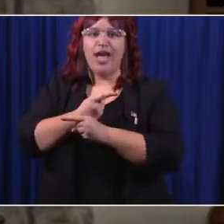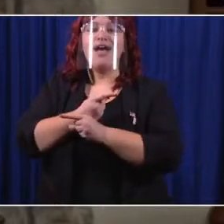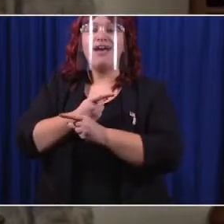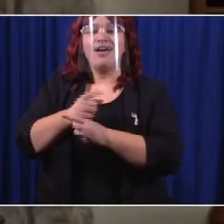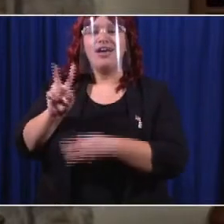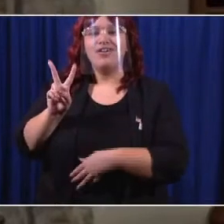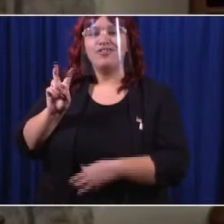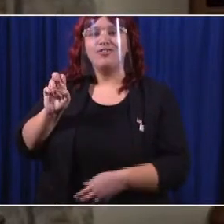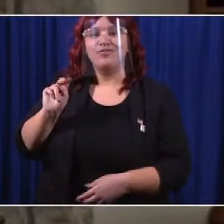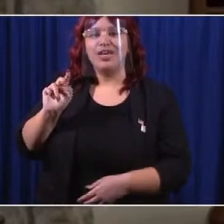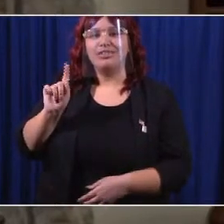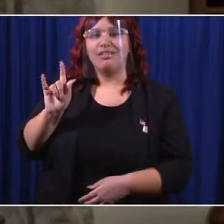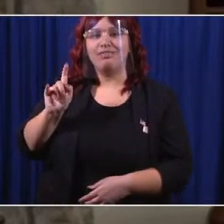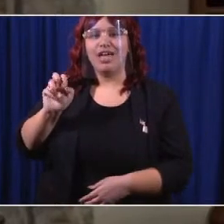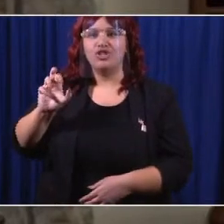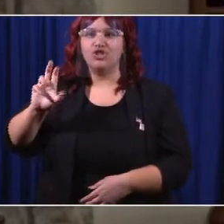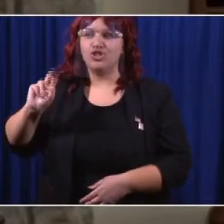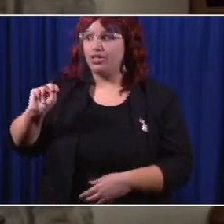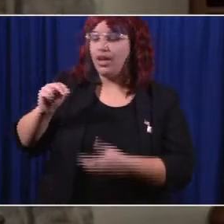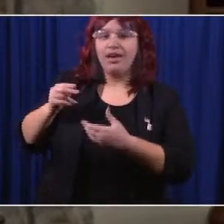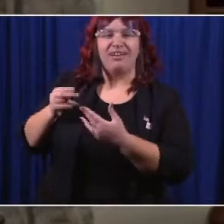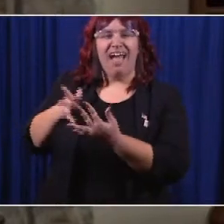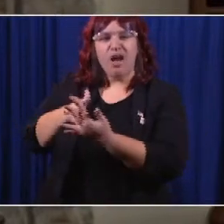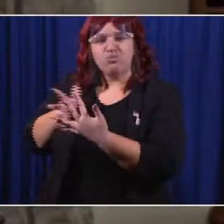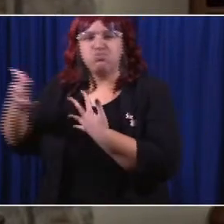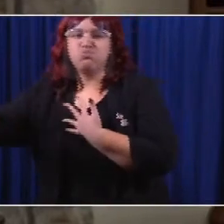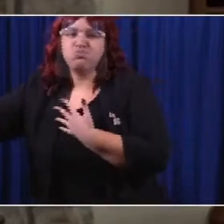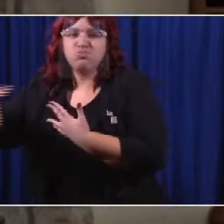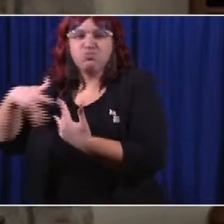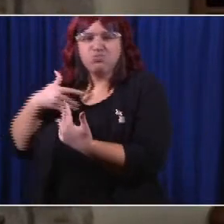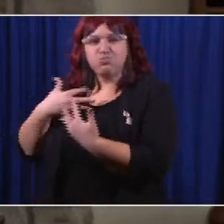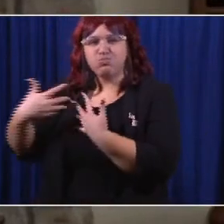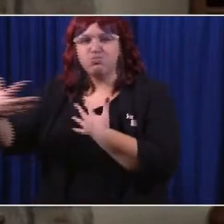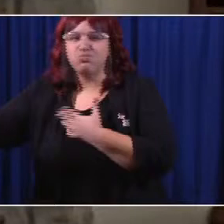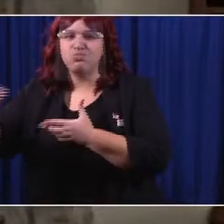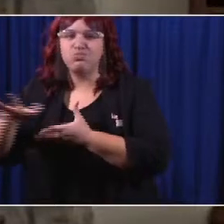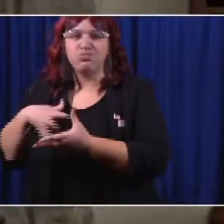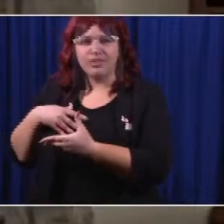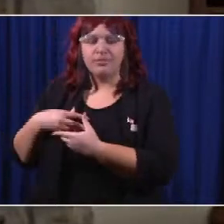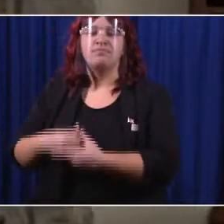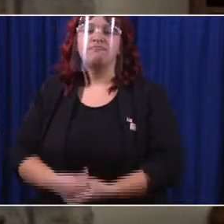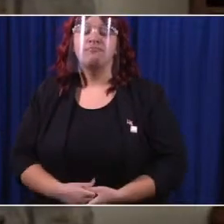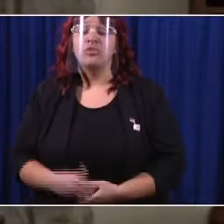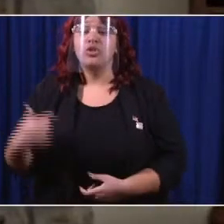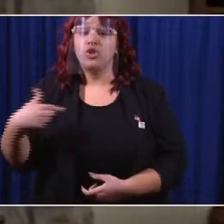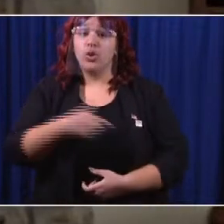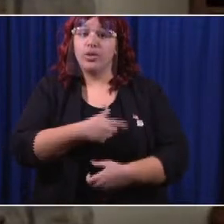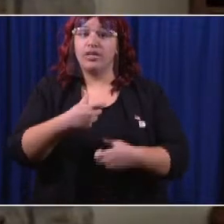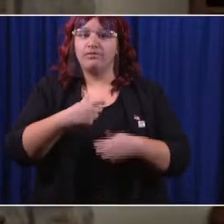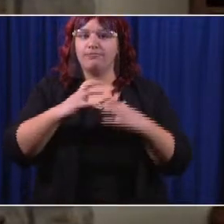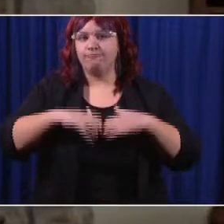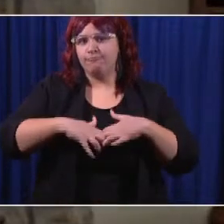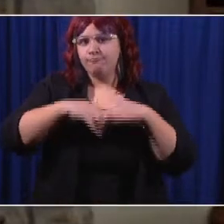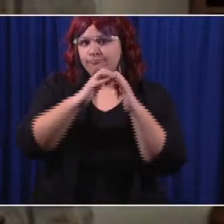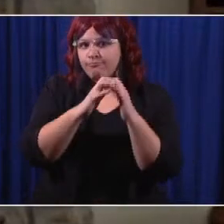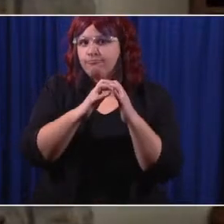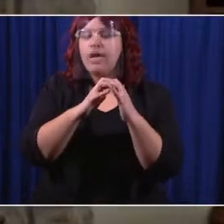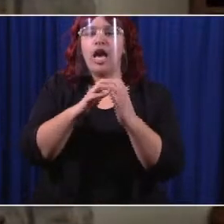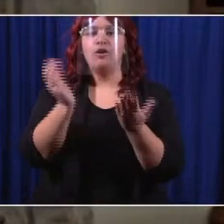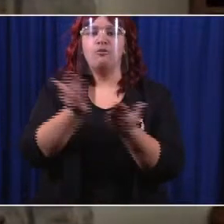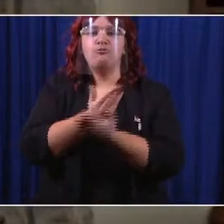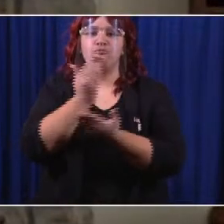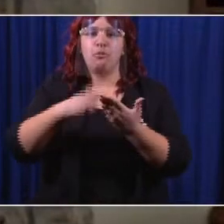indoor air quality and reduce the transmission of COVID-19. This is aimed at our nursing